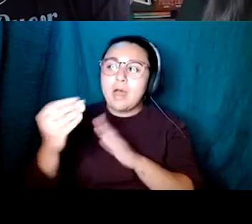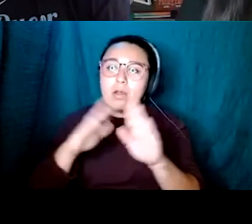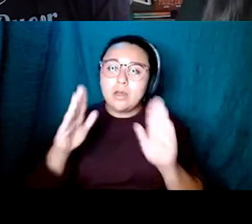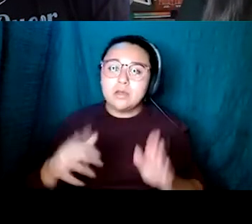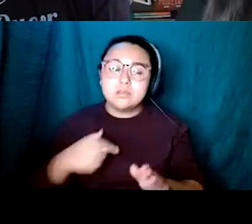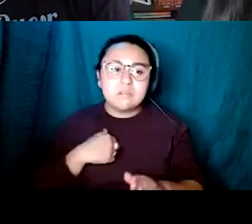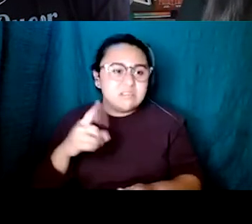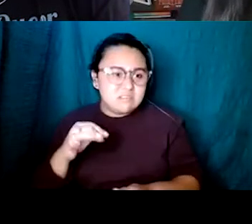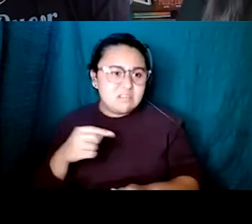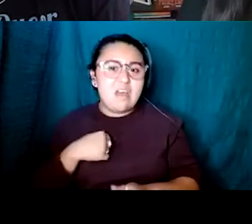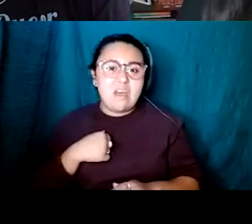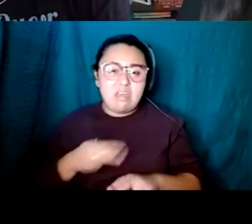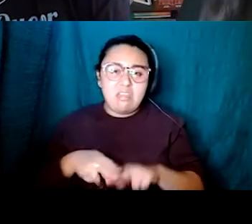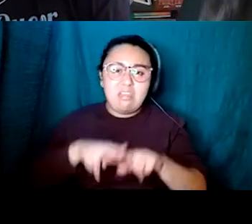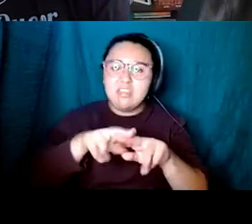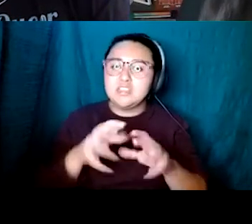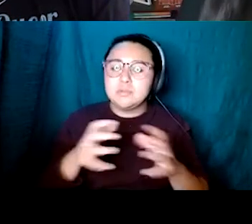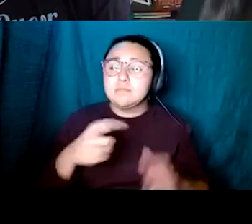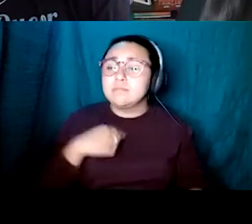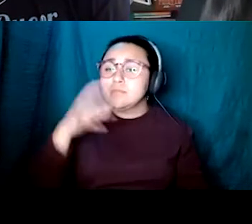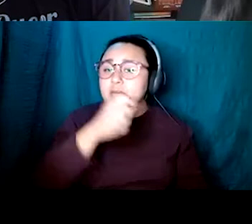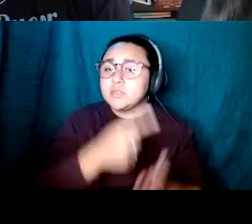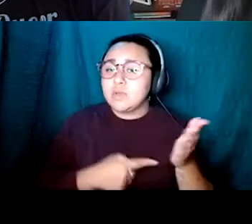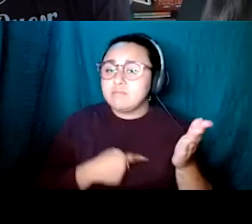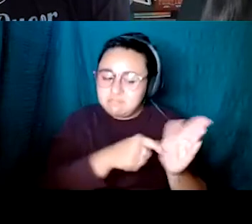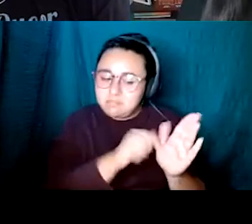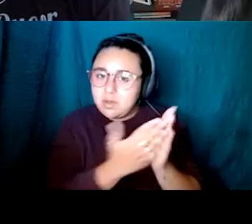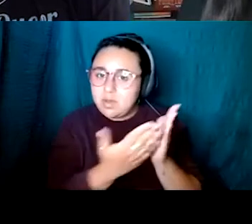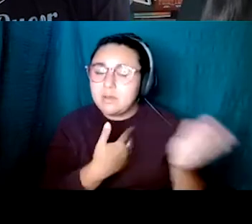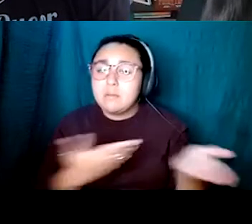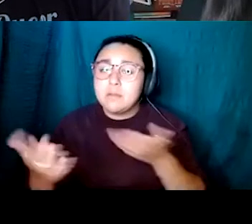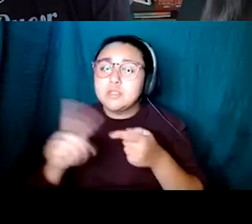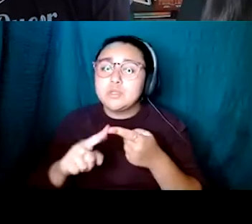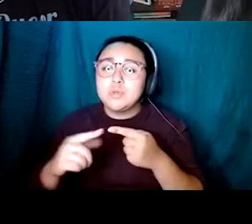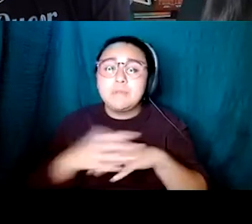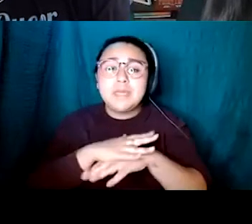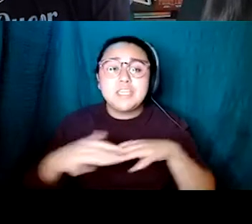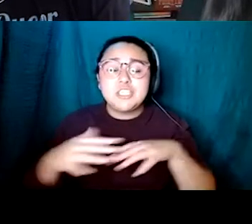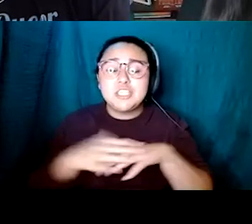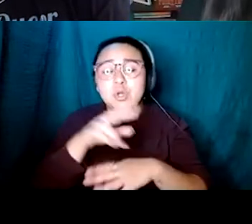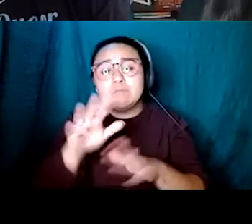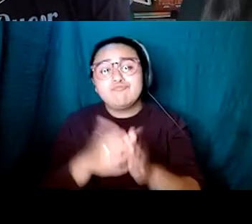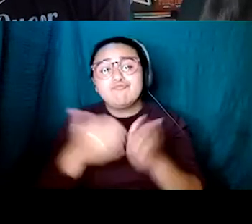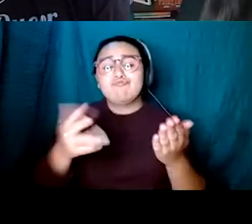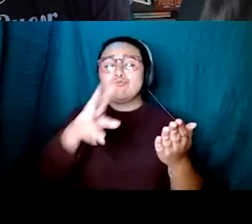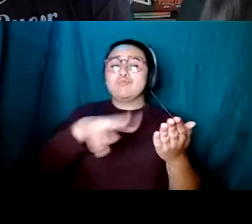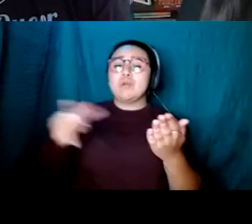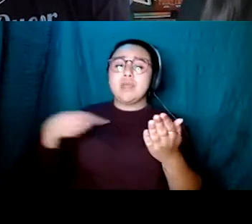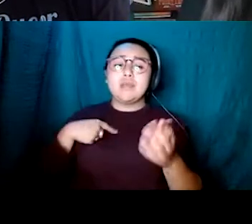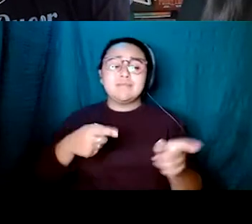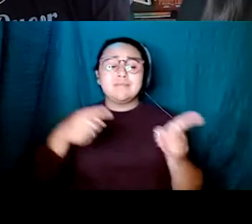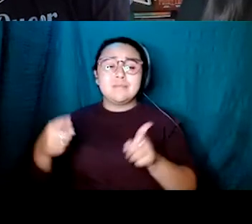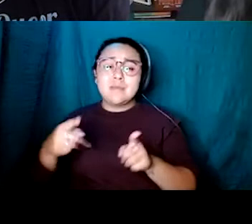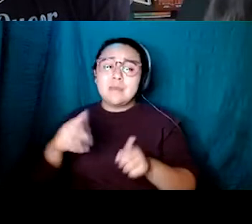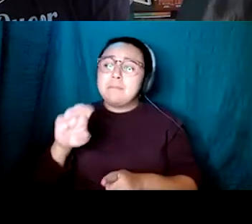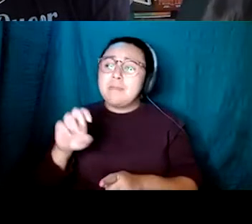I put on too much weight? Did I do this? Well, guess what? Here's a book. Take it to the beach, read it, and, you know, be as fat and as queer as you